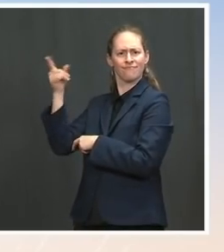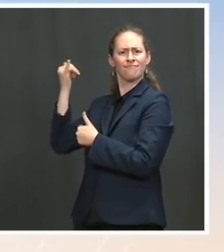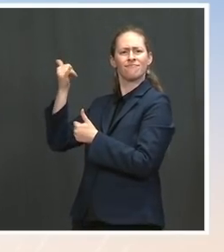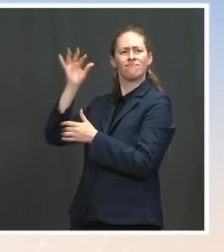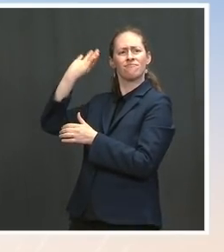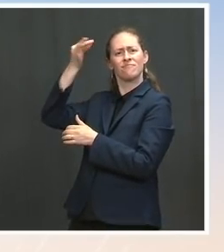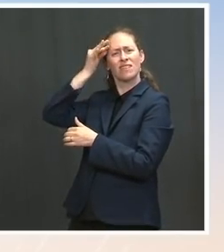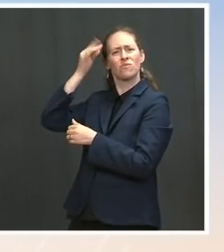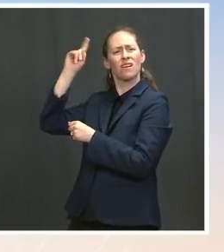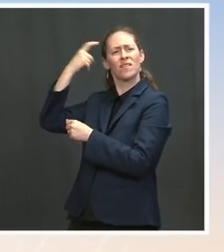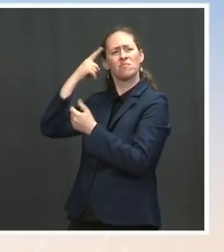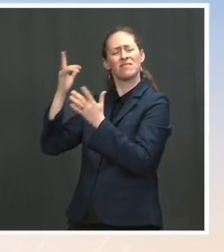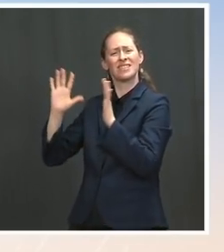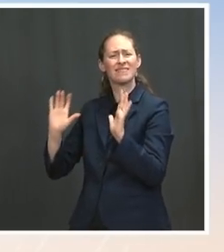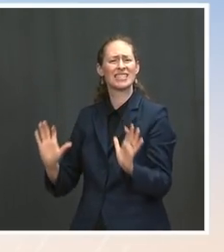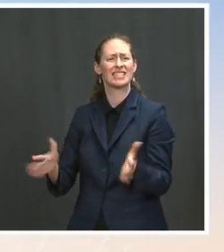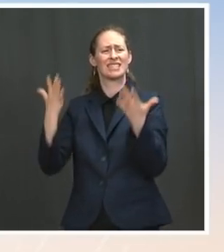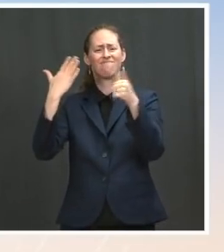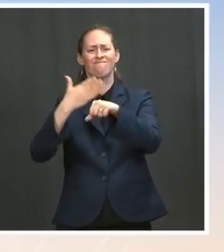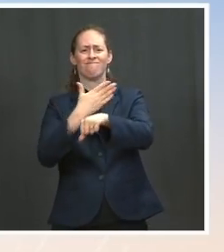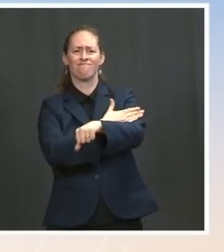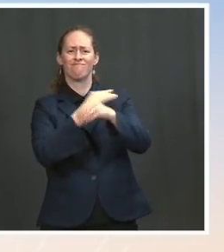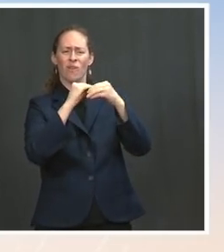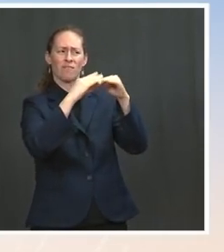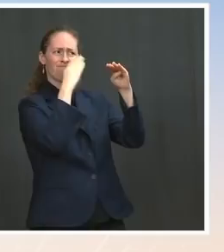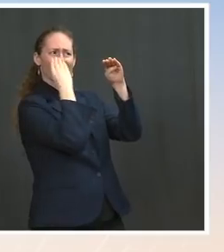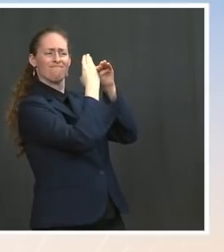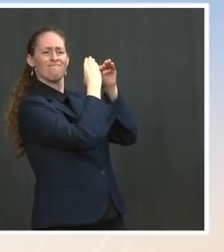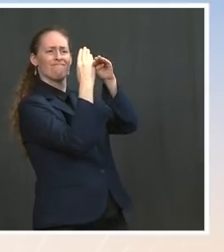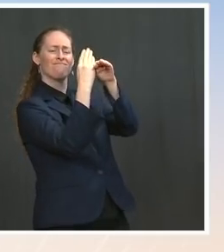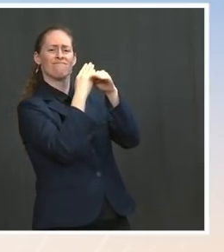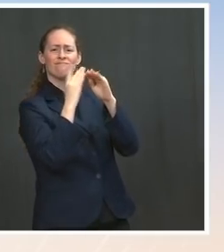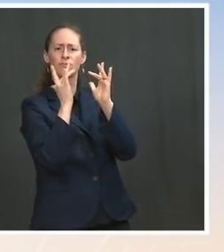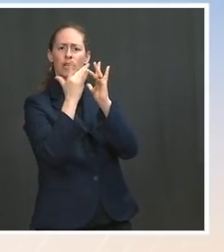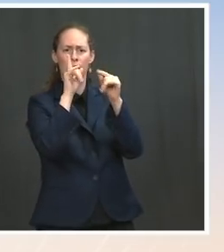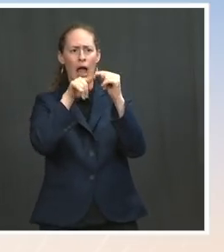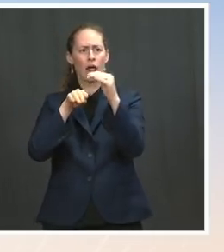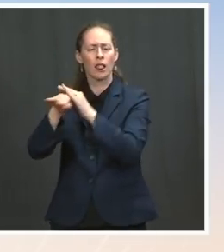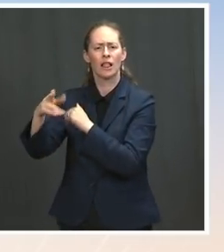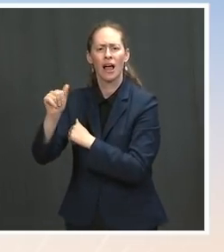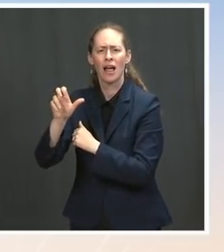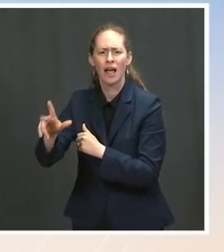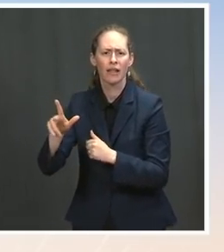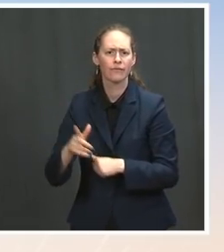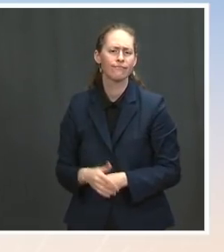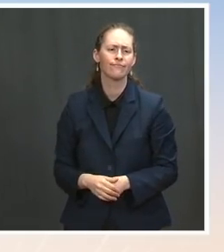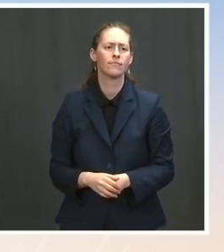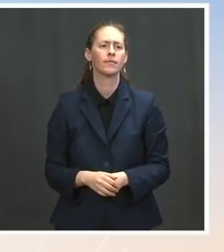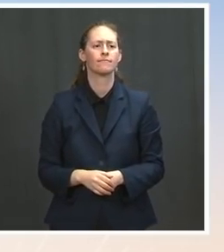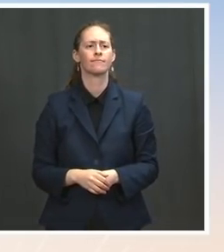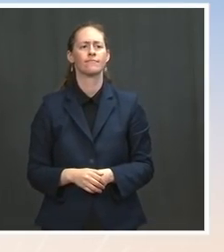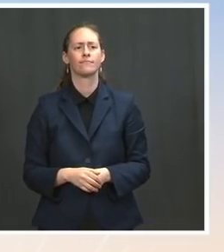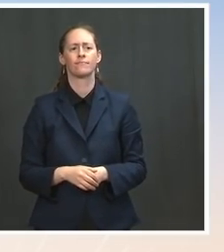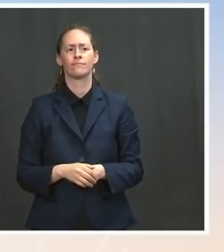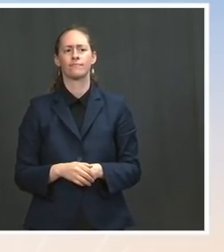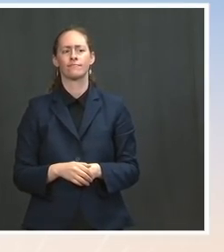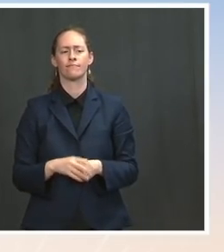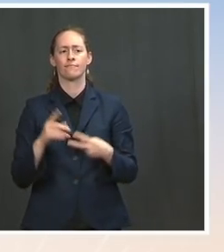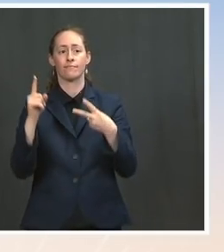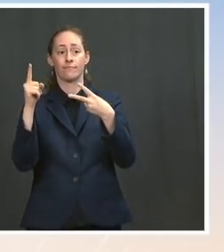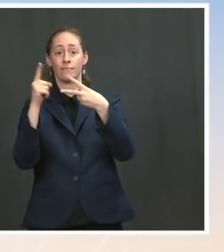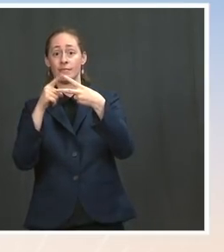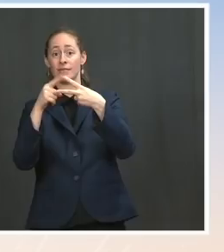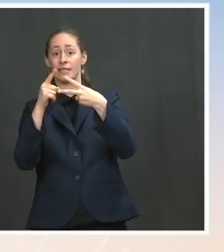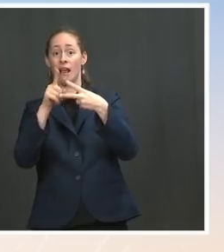measures? Sure. On the last part, I'm not in a place to confirm the specifics of the ransom request or the origin. Obviously, our team